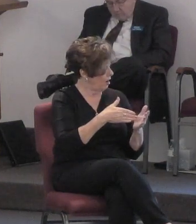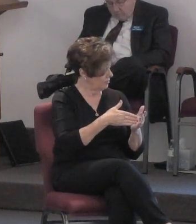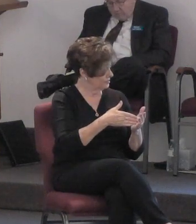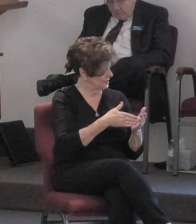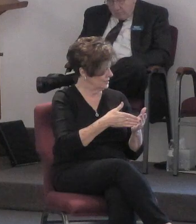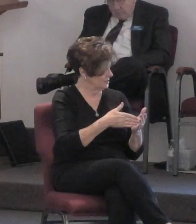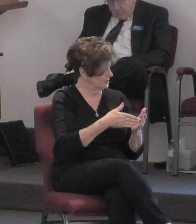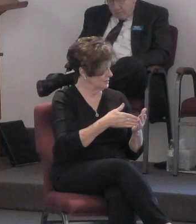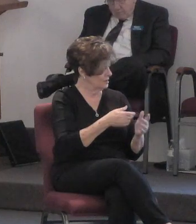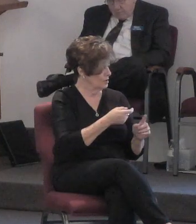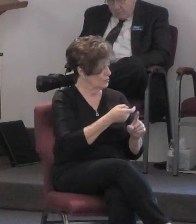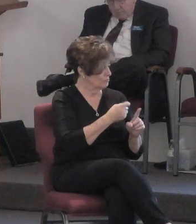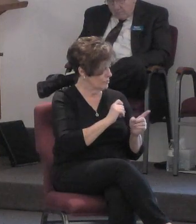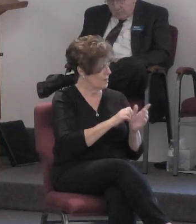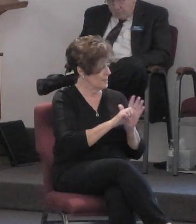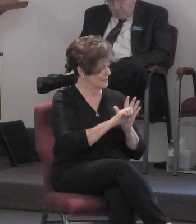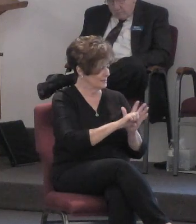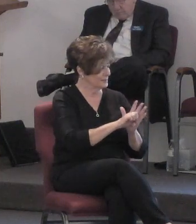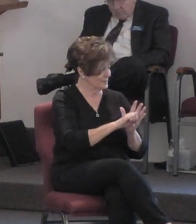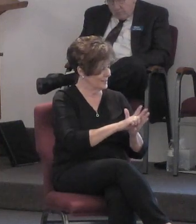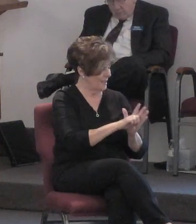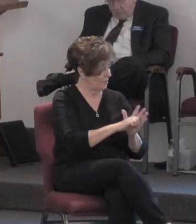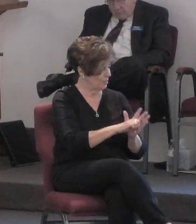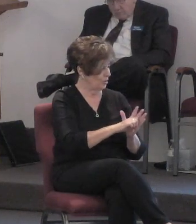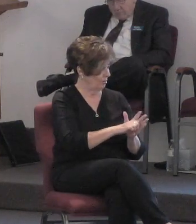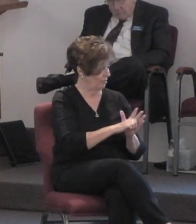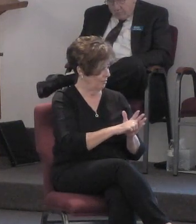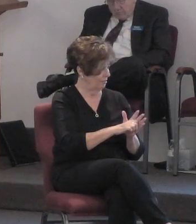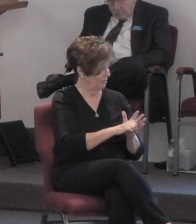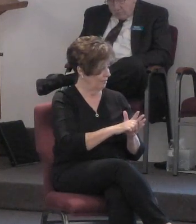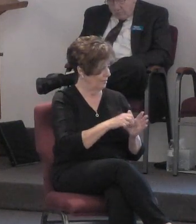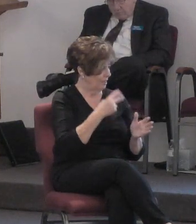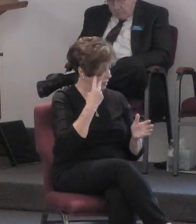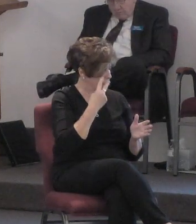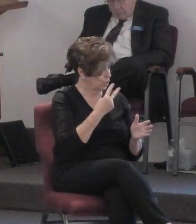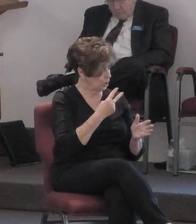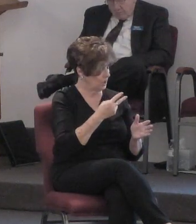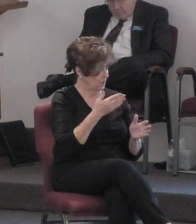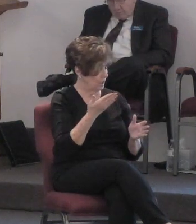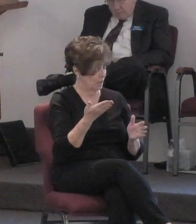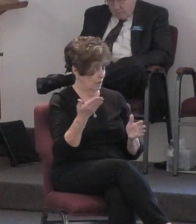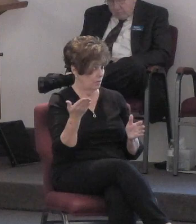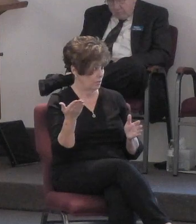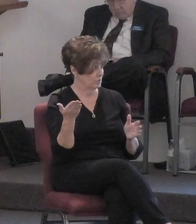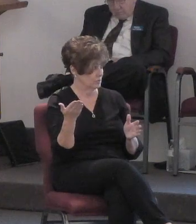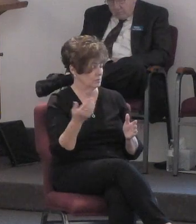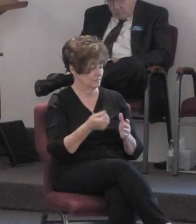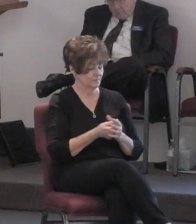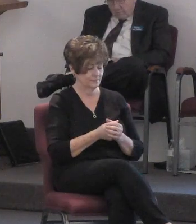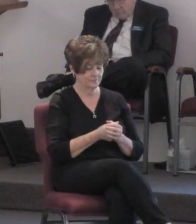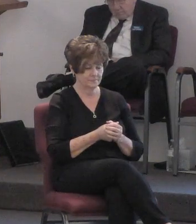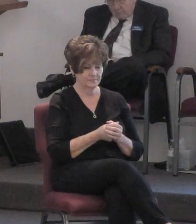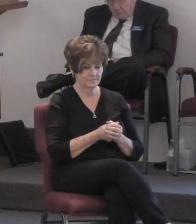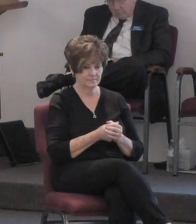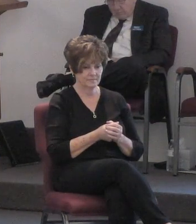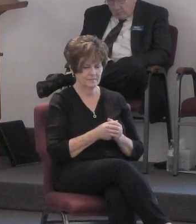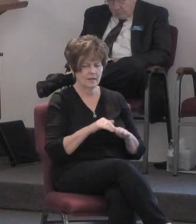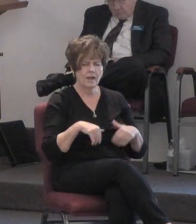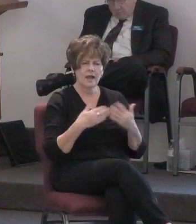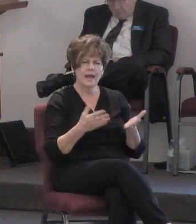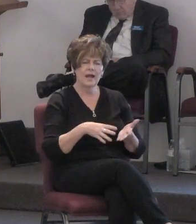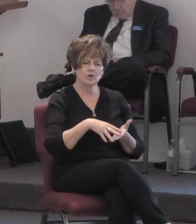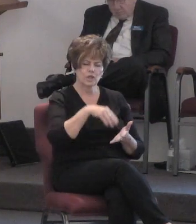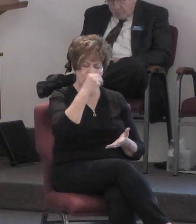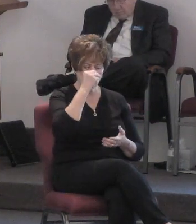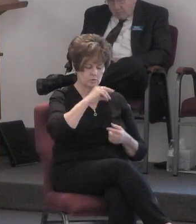tie a tie? Do you know how to tie your own tie? Could you tie one? I can tie one without even looking. Amen. You know how I learned how to tie a